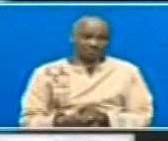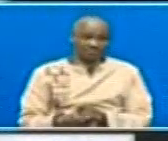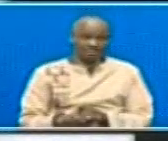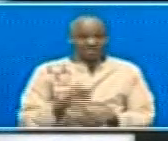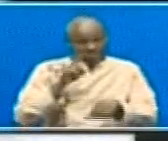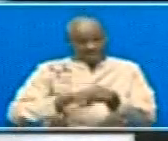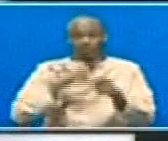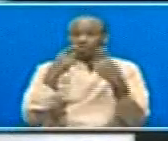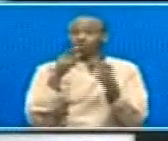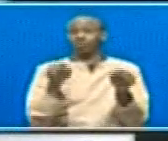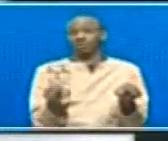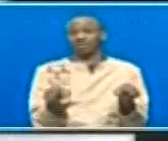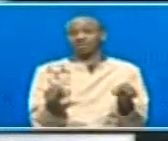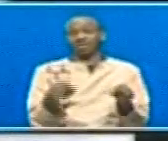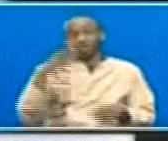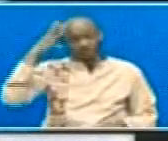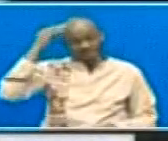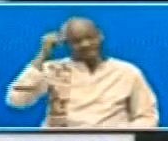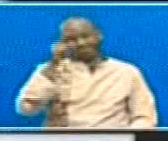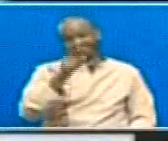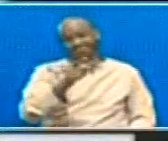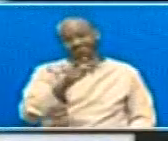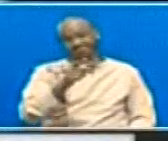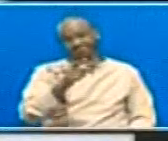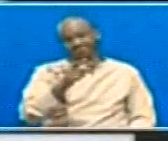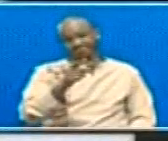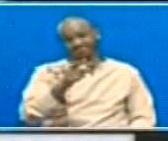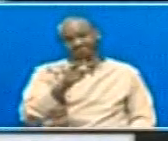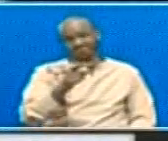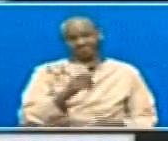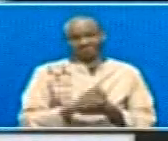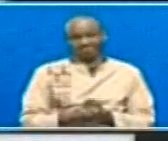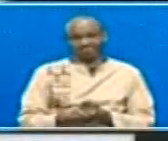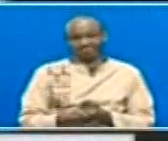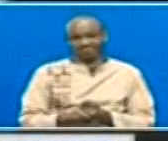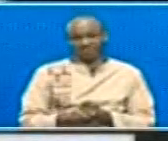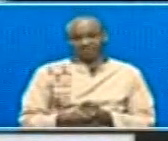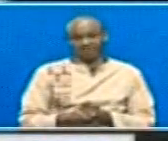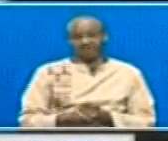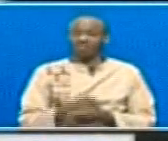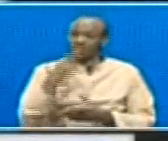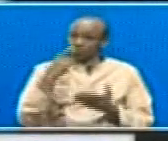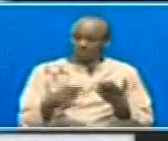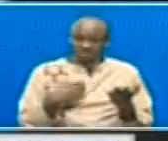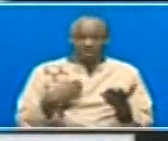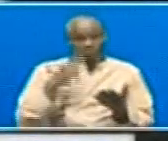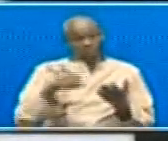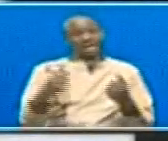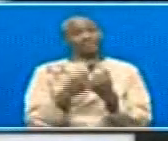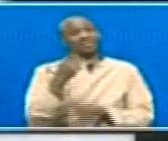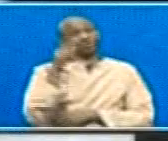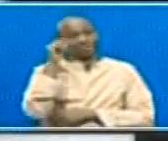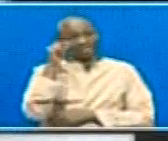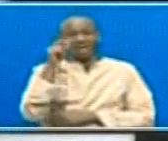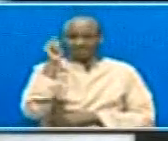speak today, Somalia is Africa's Afghanistan. And every country which goes into Somalia